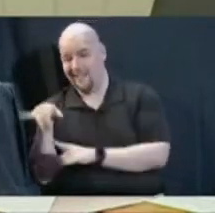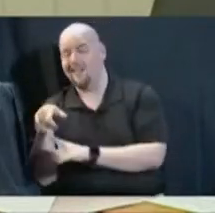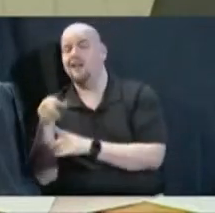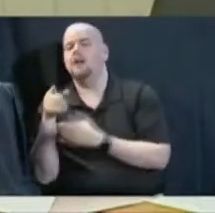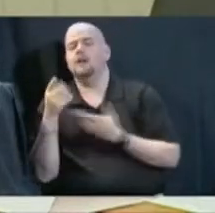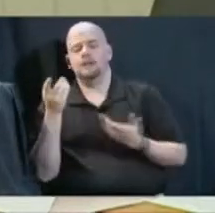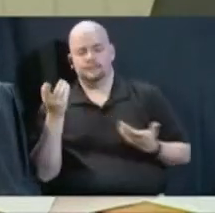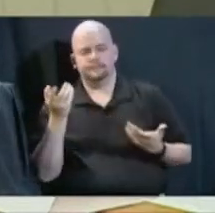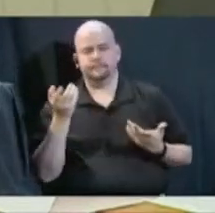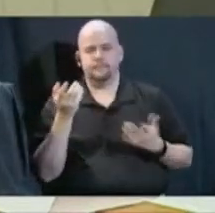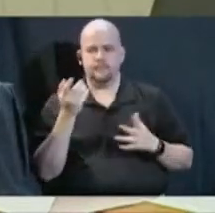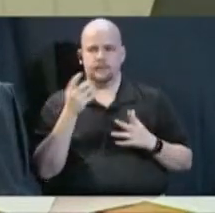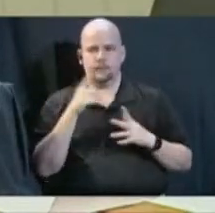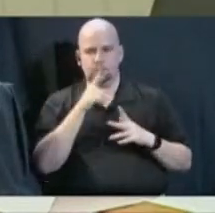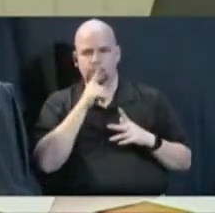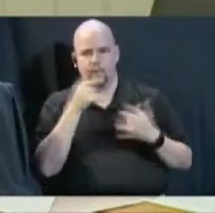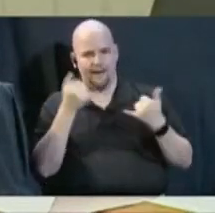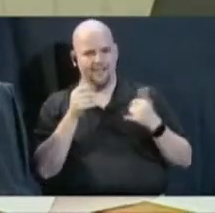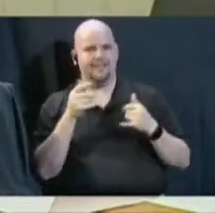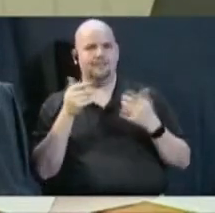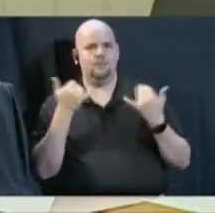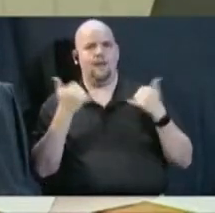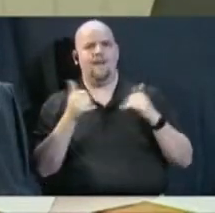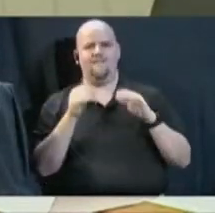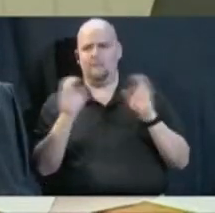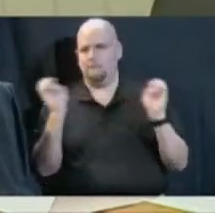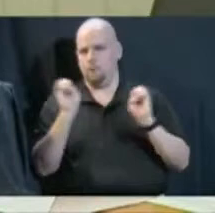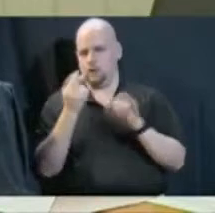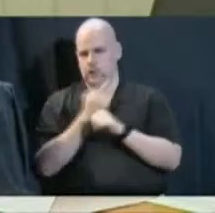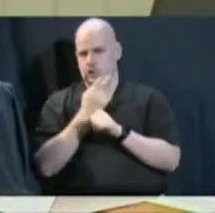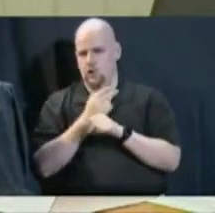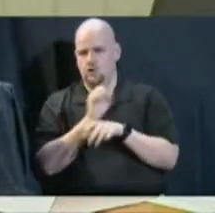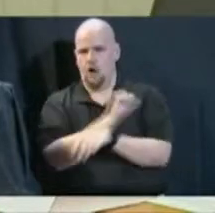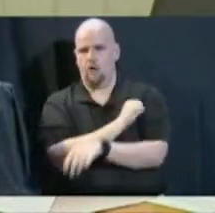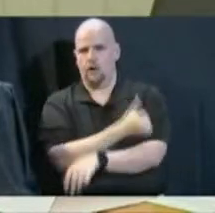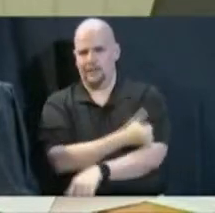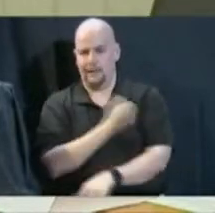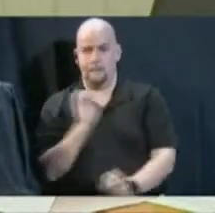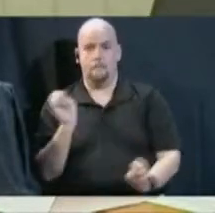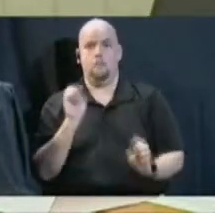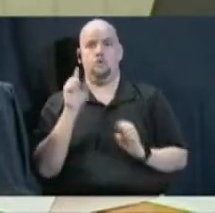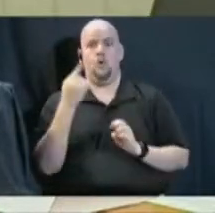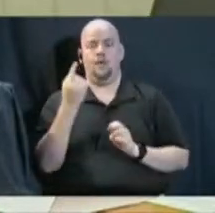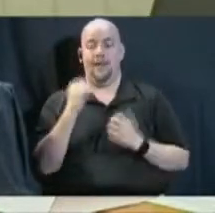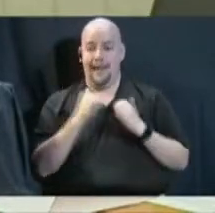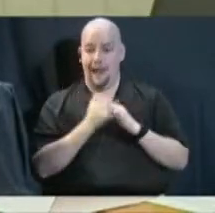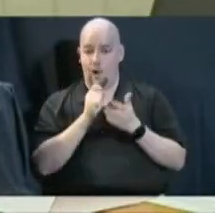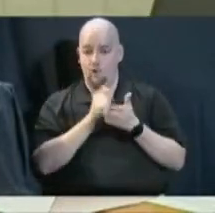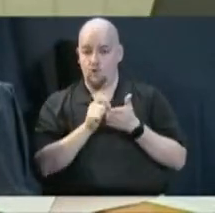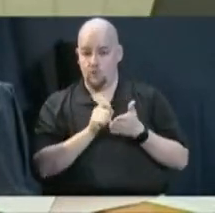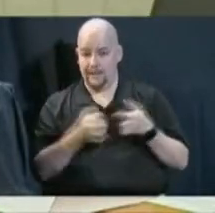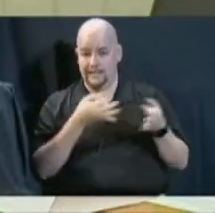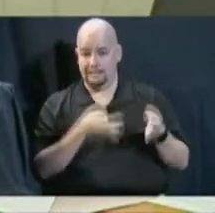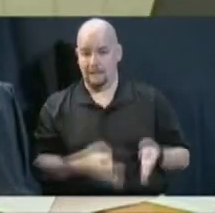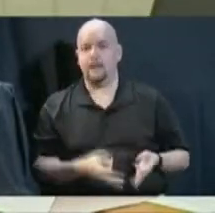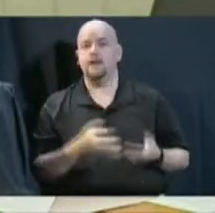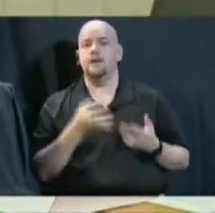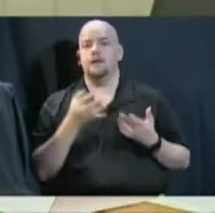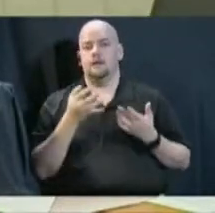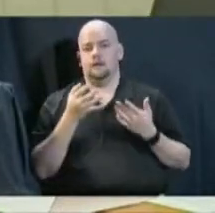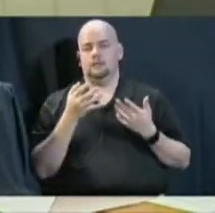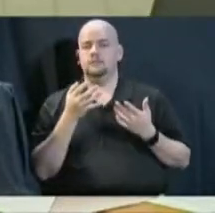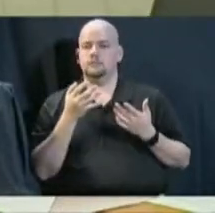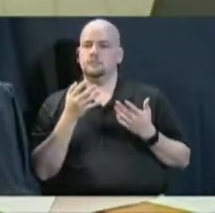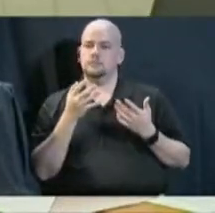another one of these things that's under emergency use authorization, and the way that's written is that to be